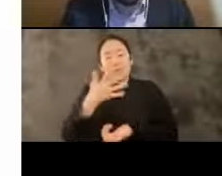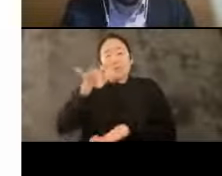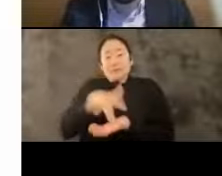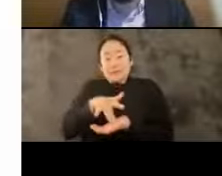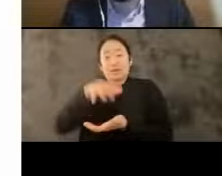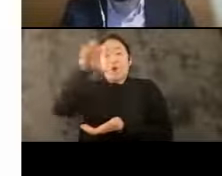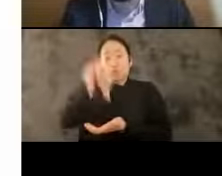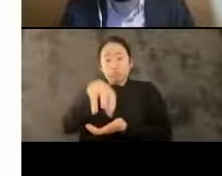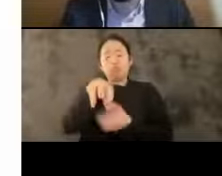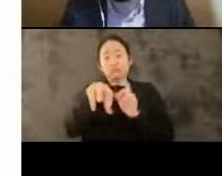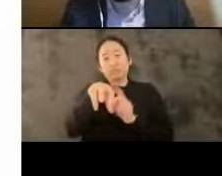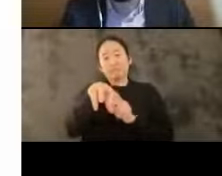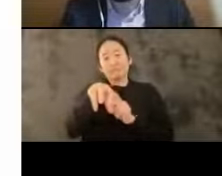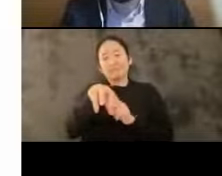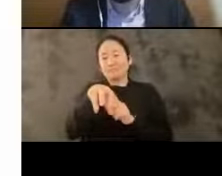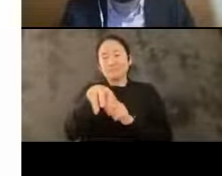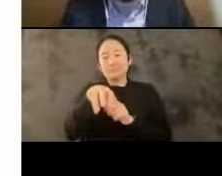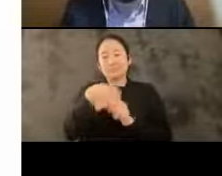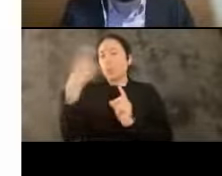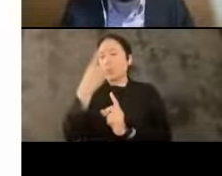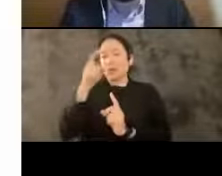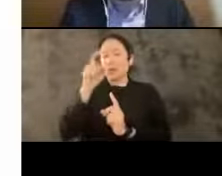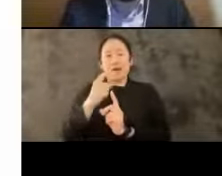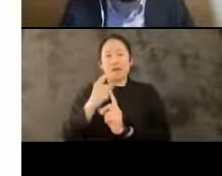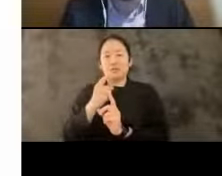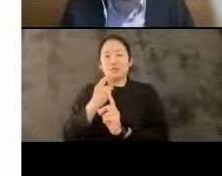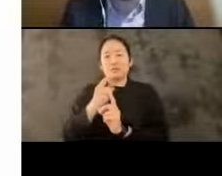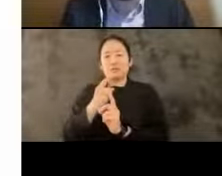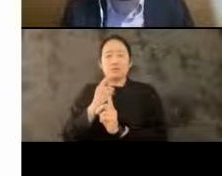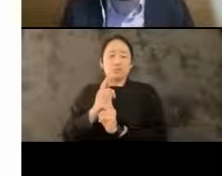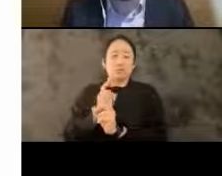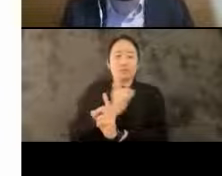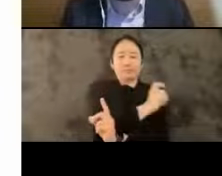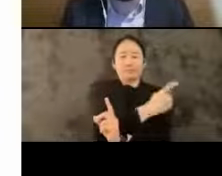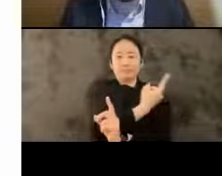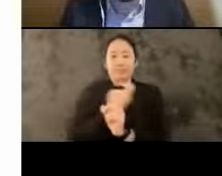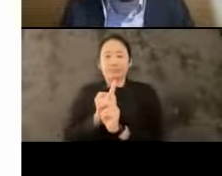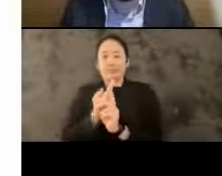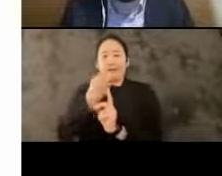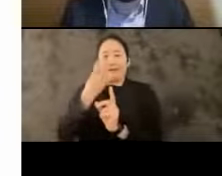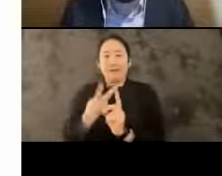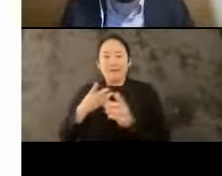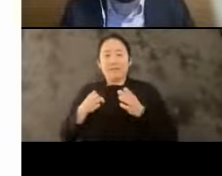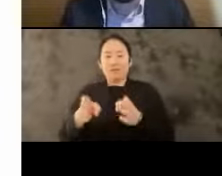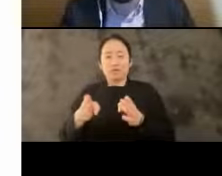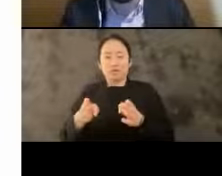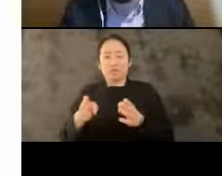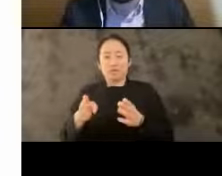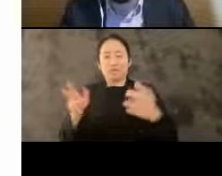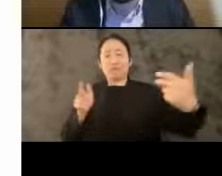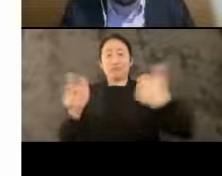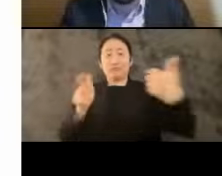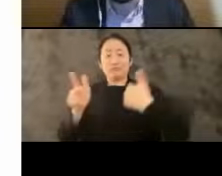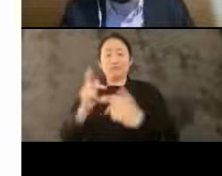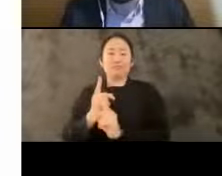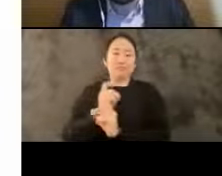and center platforms, you have to cross half the street both times, from the center to the